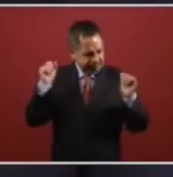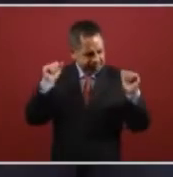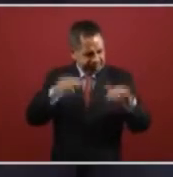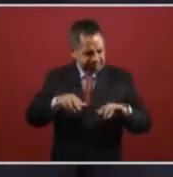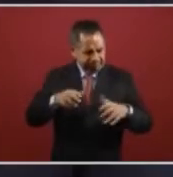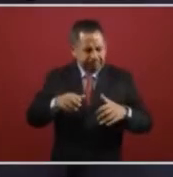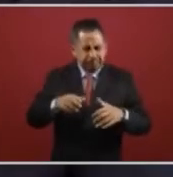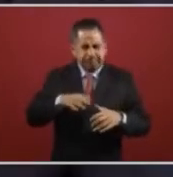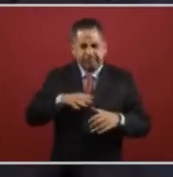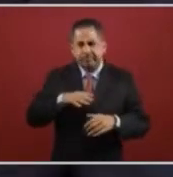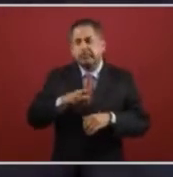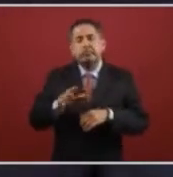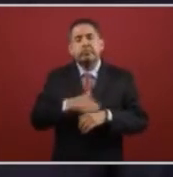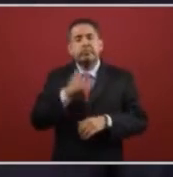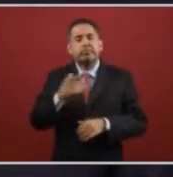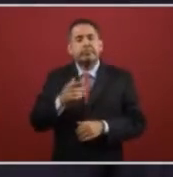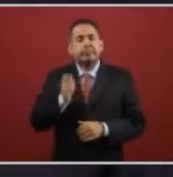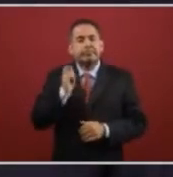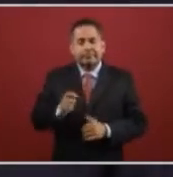regarding an act,